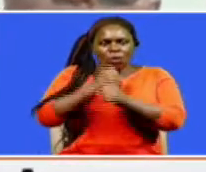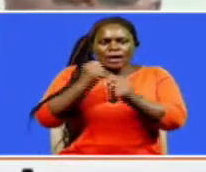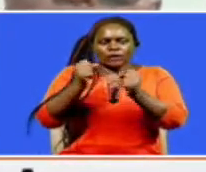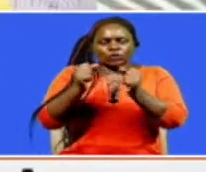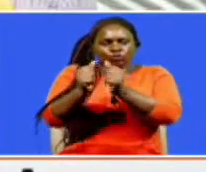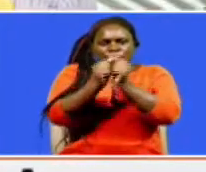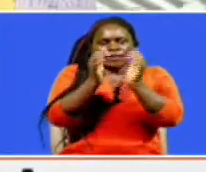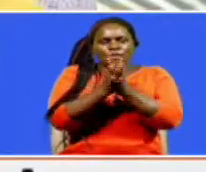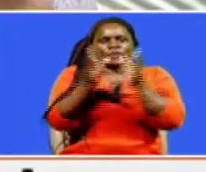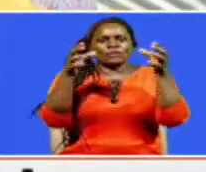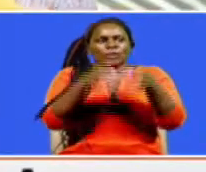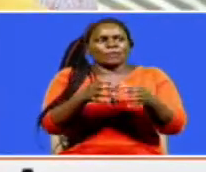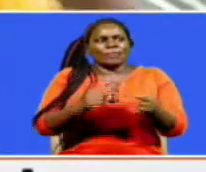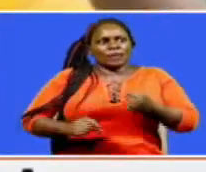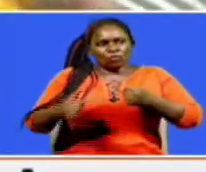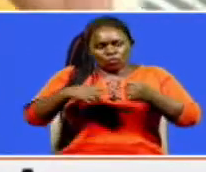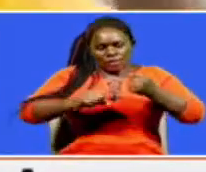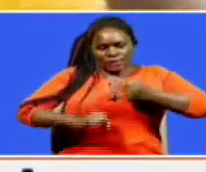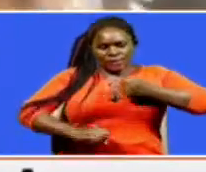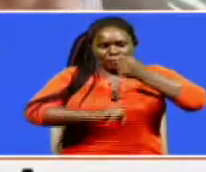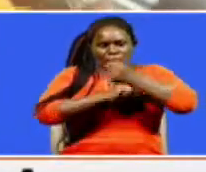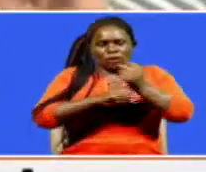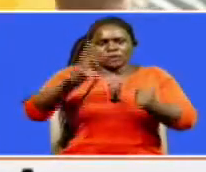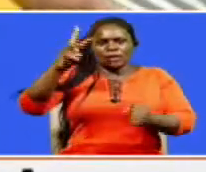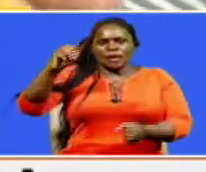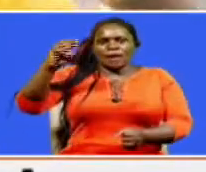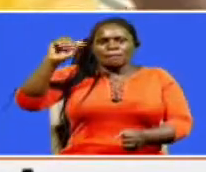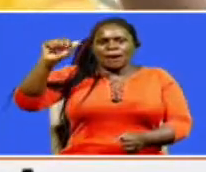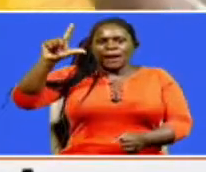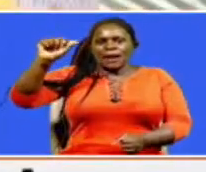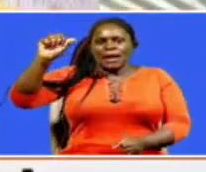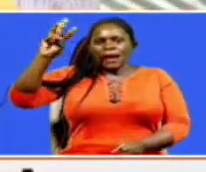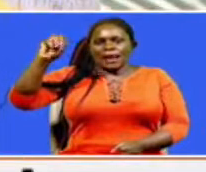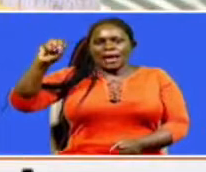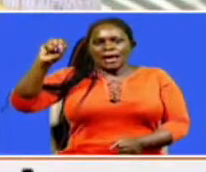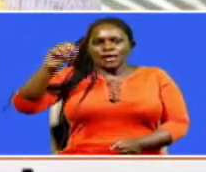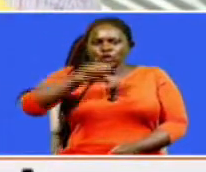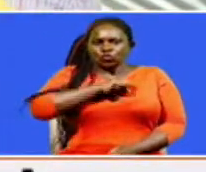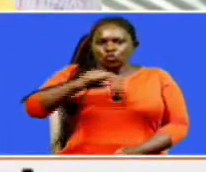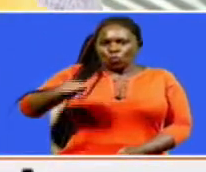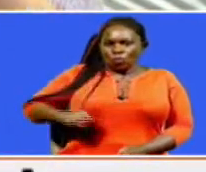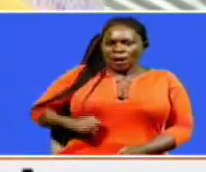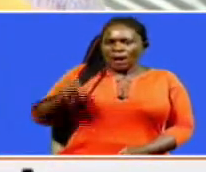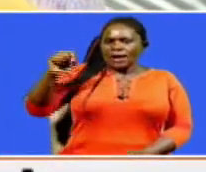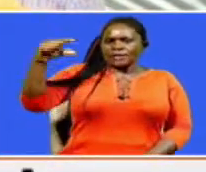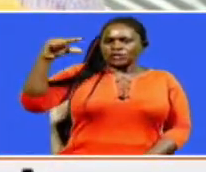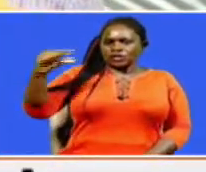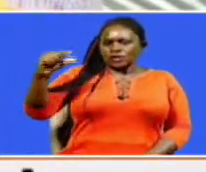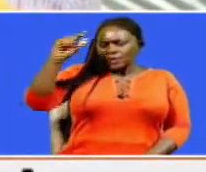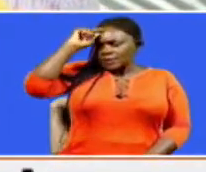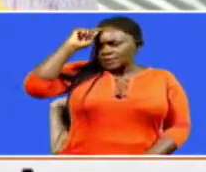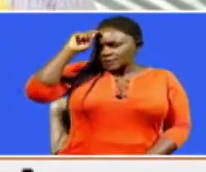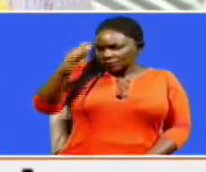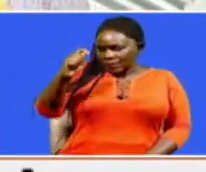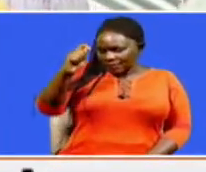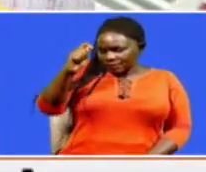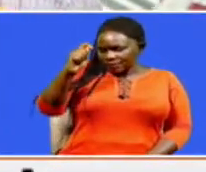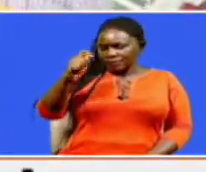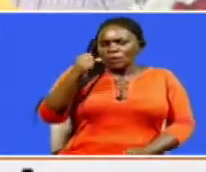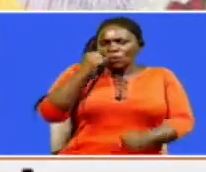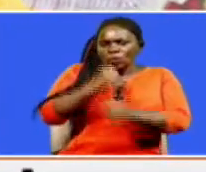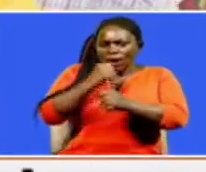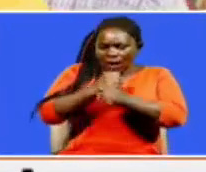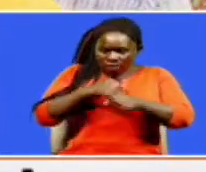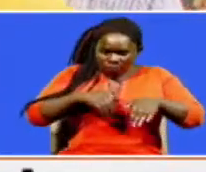with the party. Tuna support Cleophas Malala kama super SG wa chama. Tuna mrespect sana juu anafanya kazi kulingana